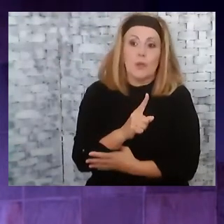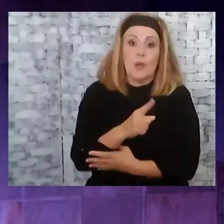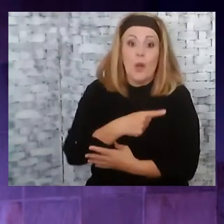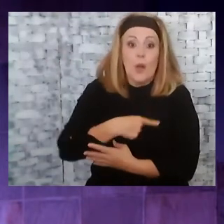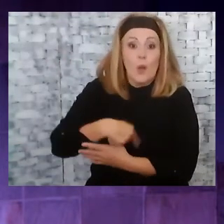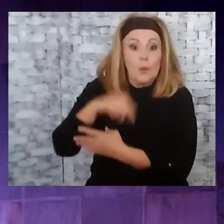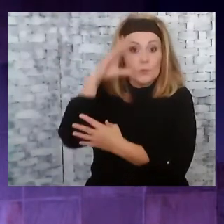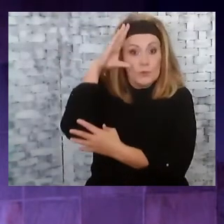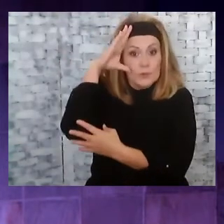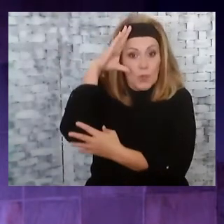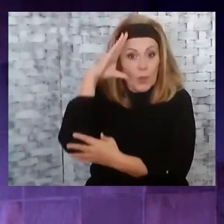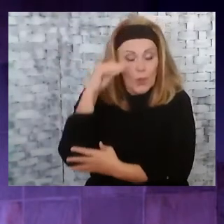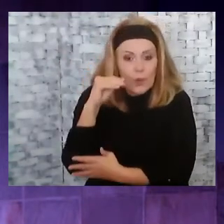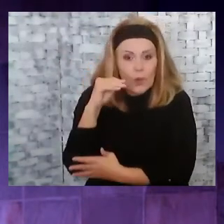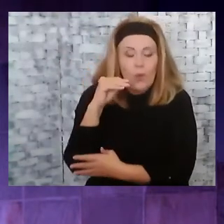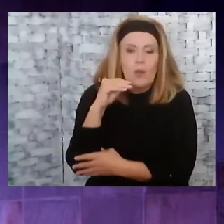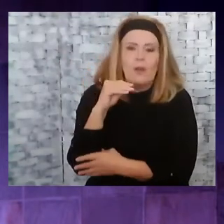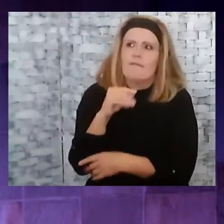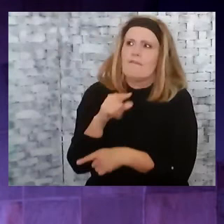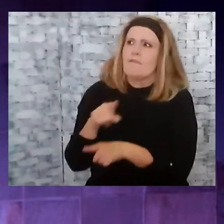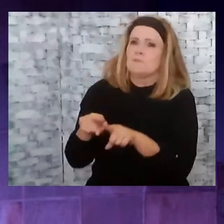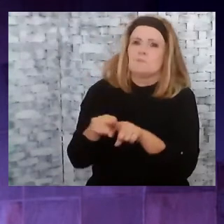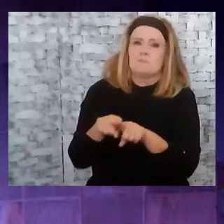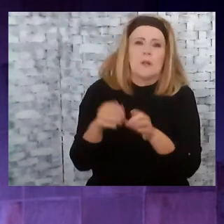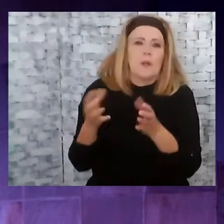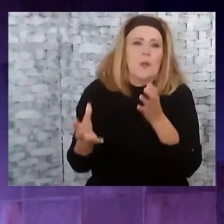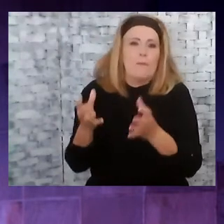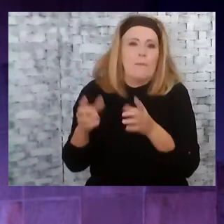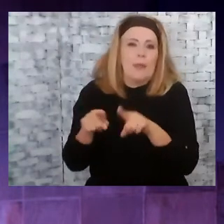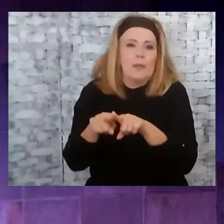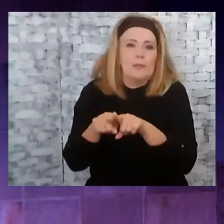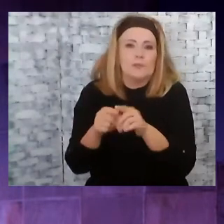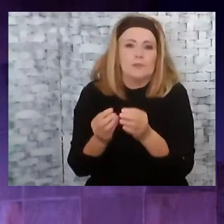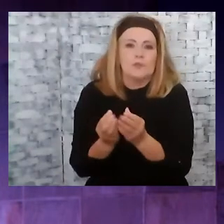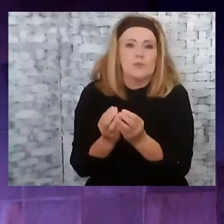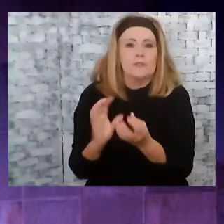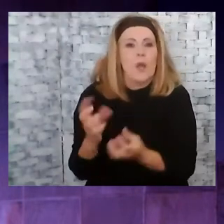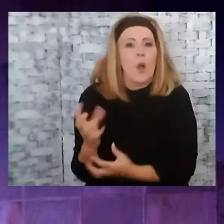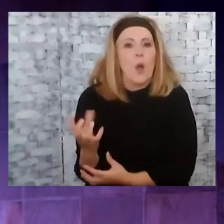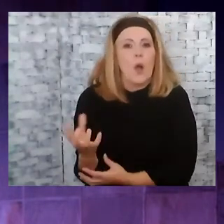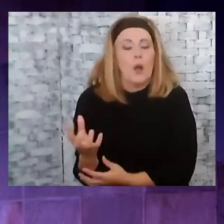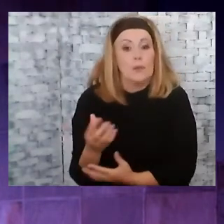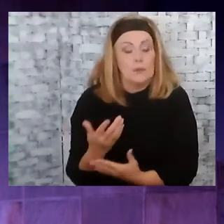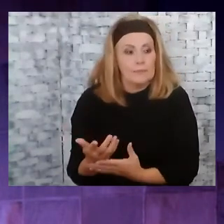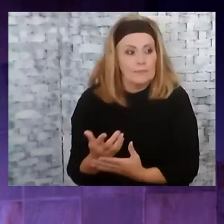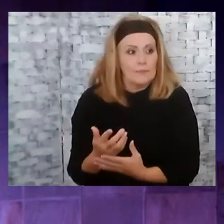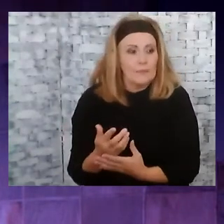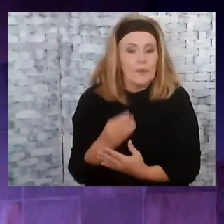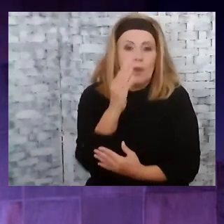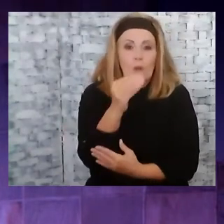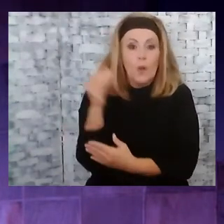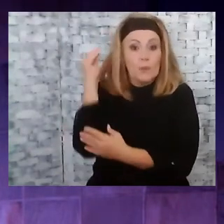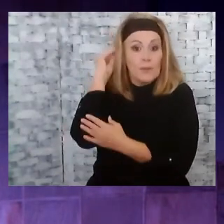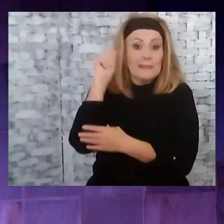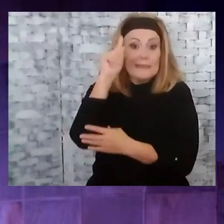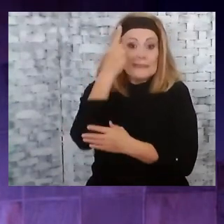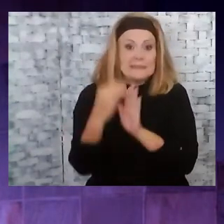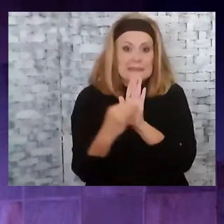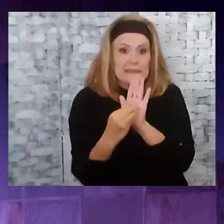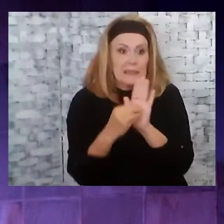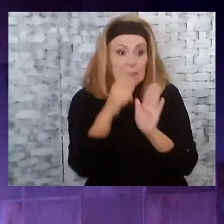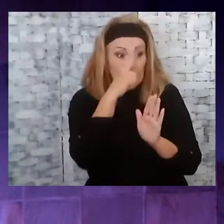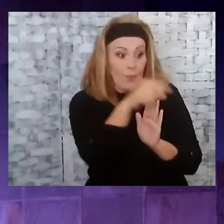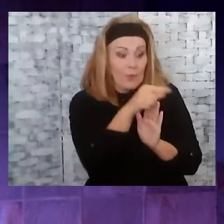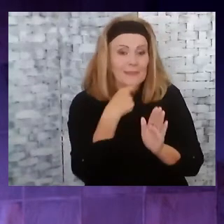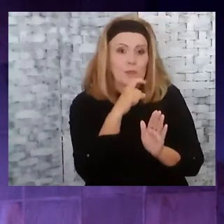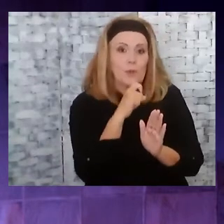goud. Daar's 'n gewig. Ek weet nie of jy kan onthou nie, in die eerste teken het Johannes die woordjie heerlikheid gebruik. Nou een van